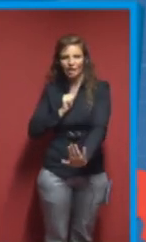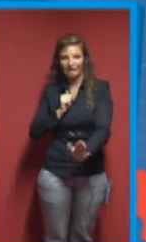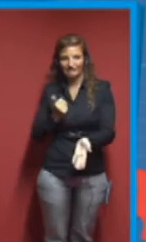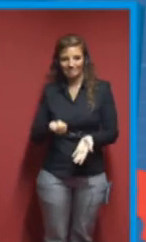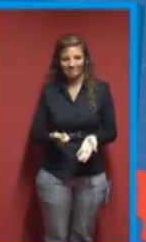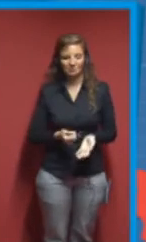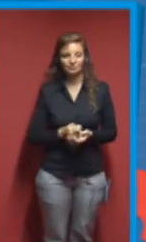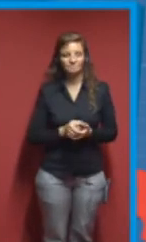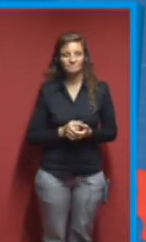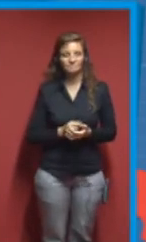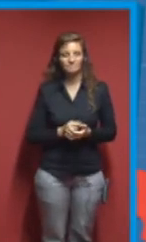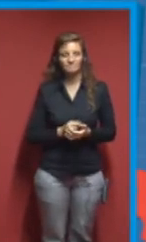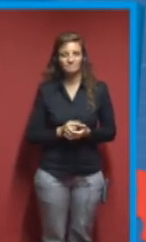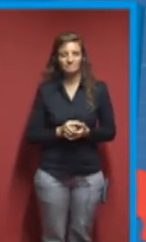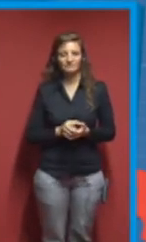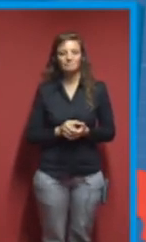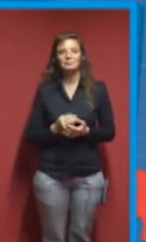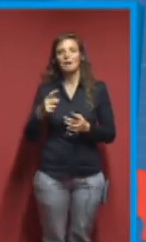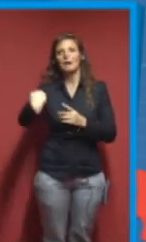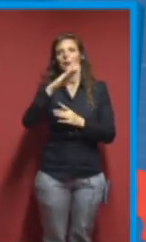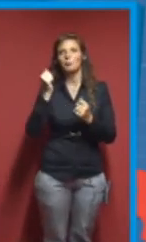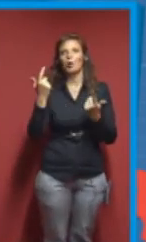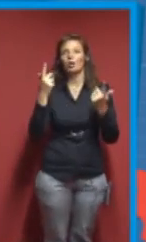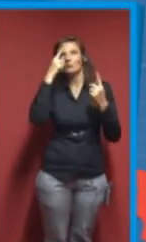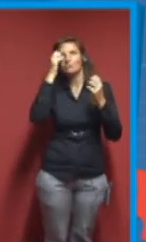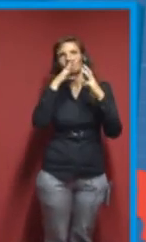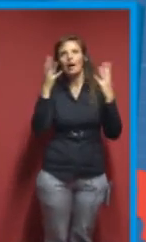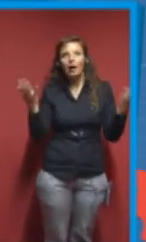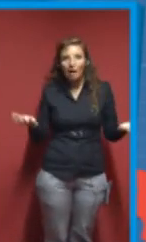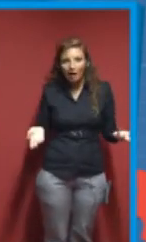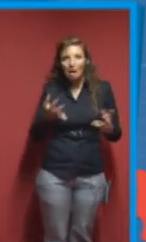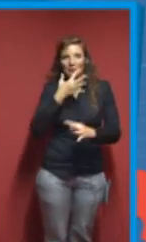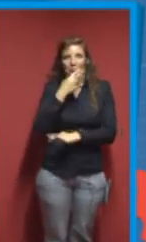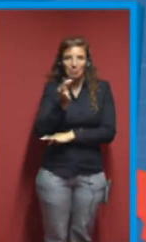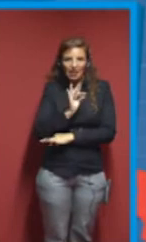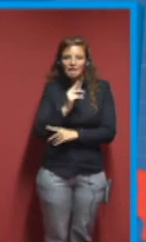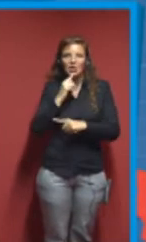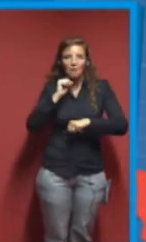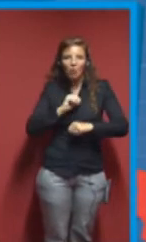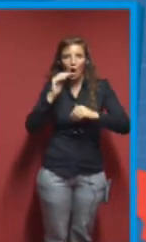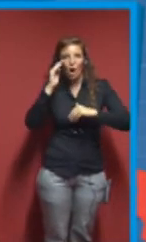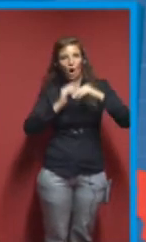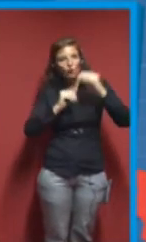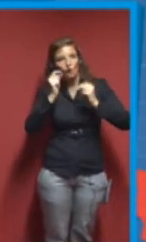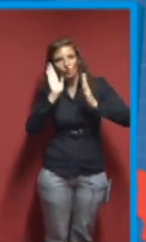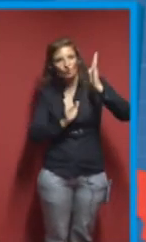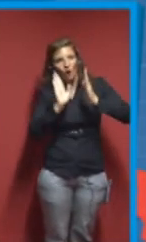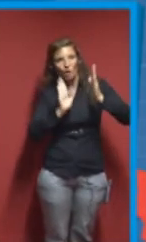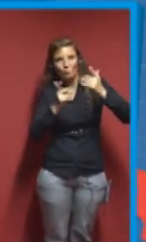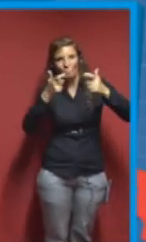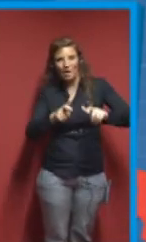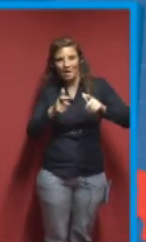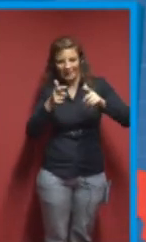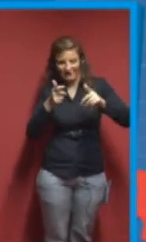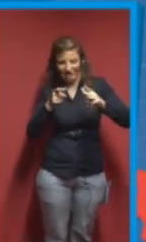So you may ask yourself, that's great, you can build robots that play soccer, you can build chairs that fall apart. Why? Well, my personal reason is